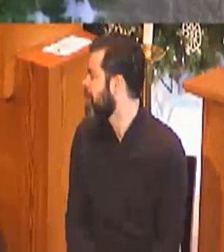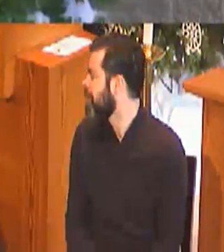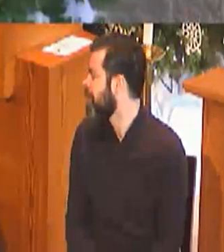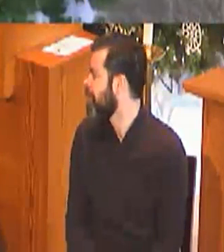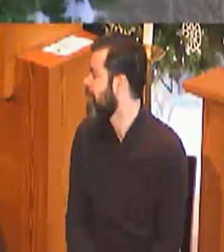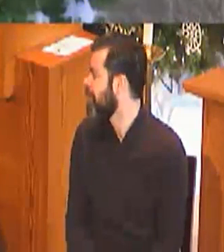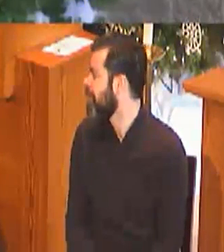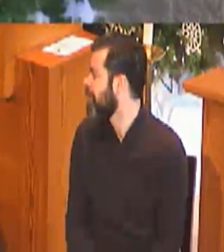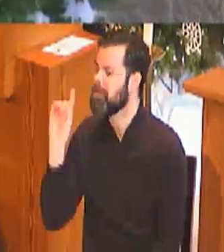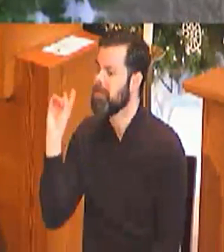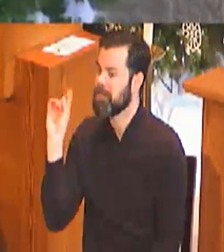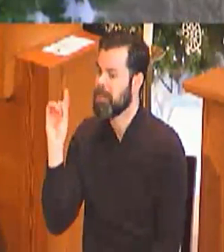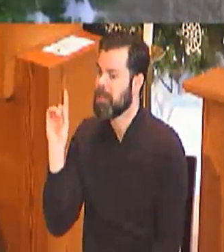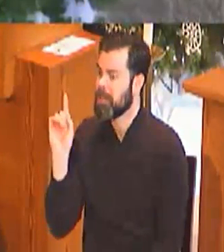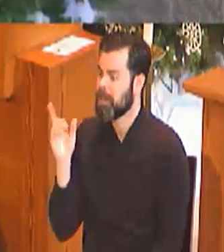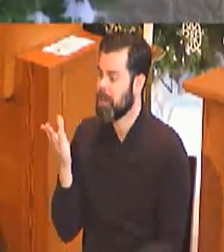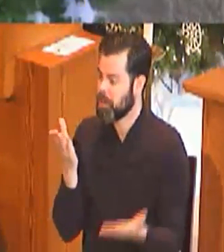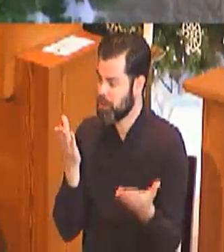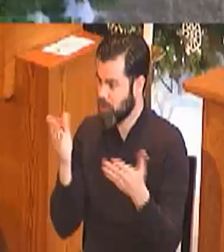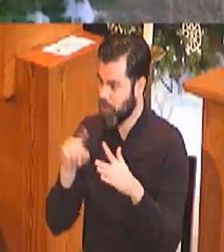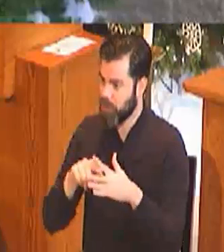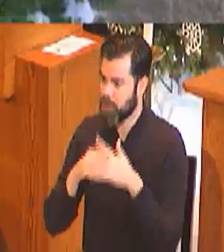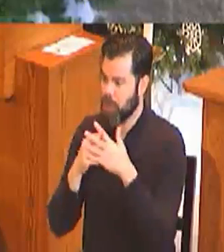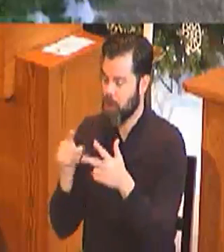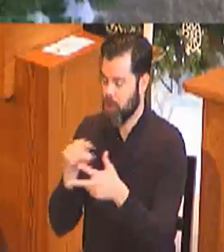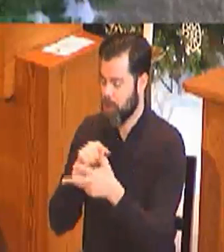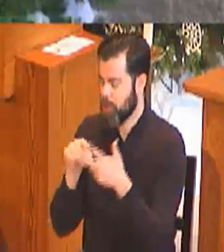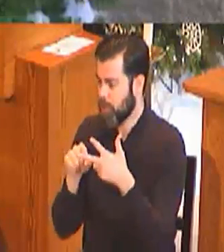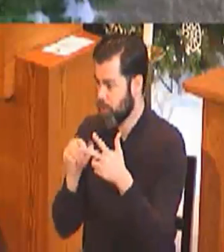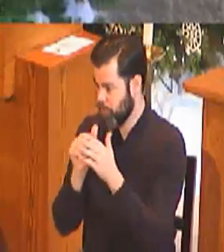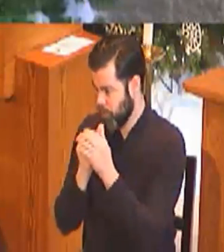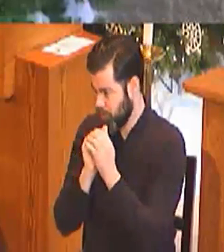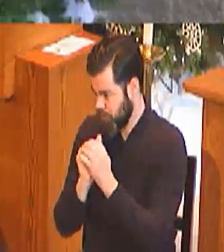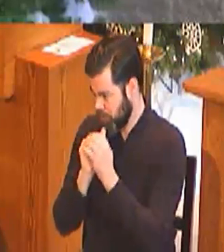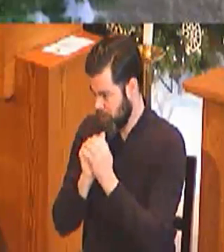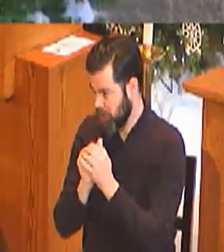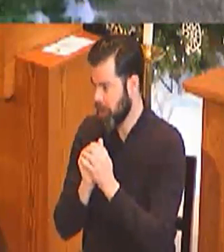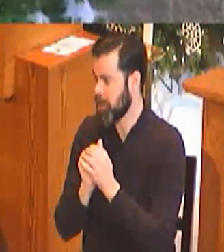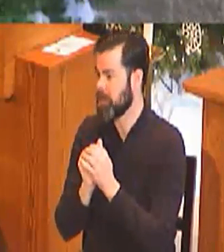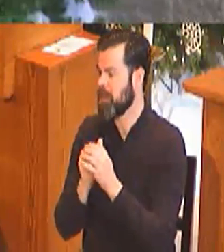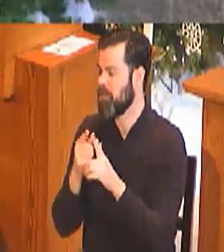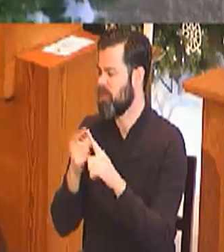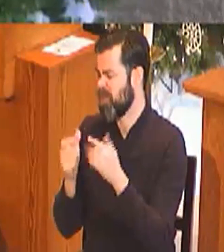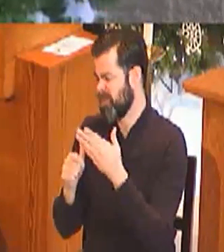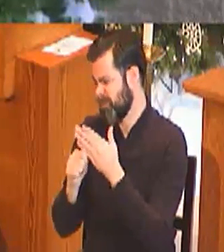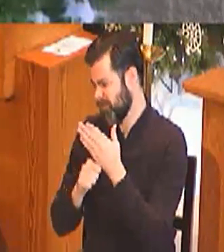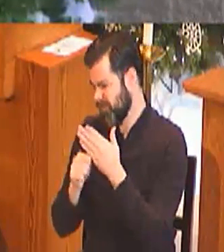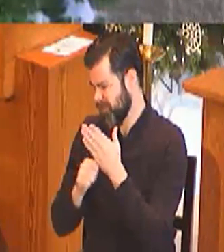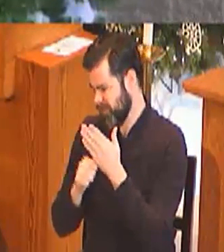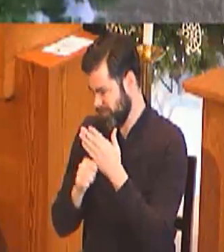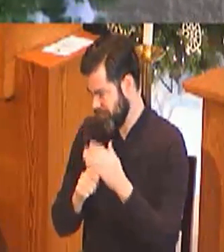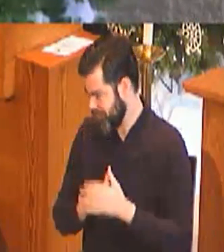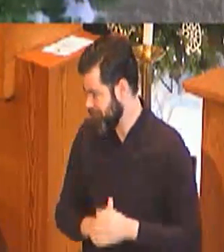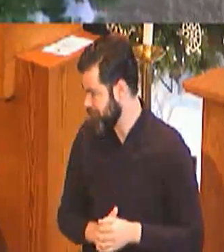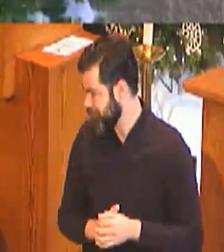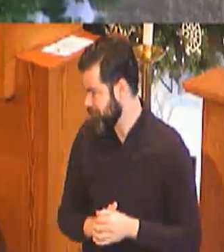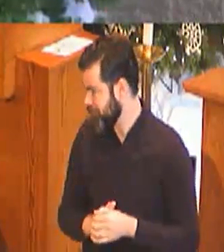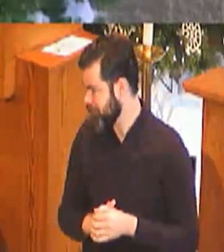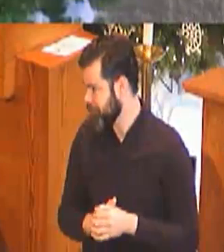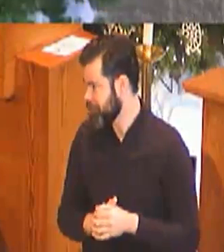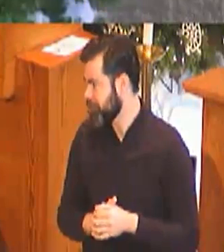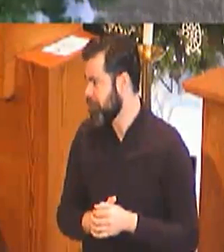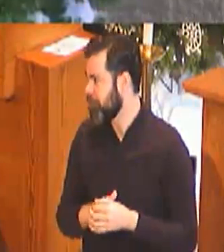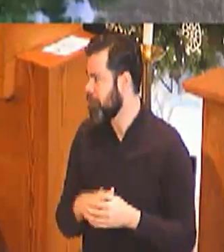And we begin our service affirming together our core value, vision, and mission statement. And they are found in your bulletins.